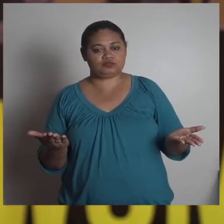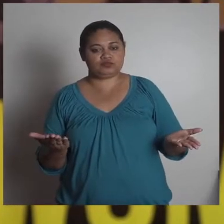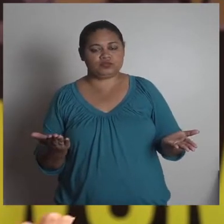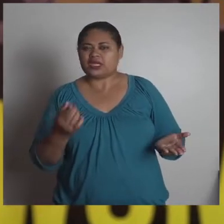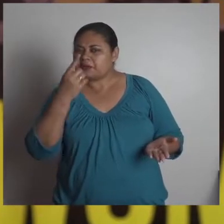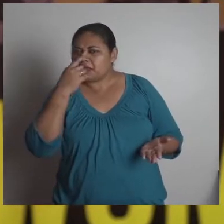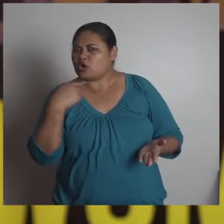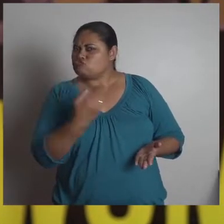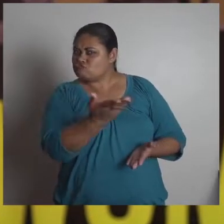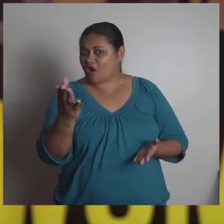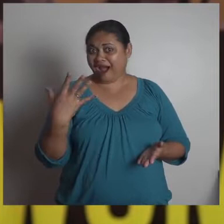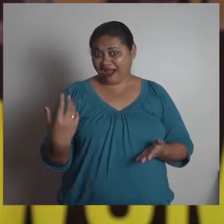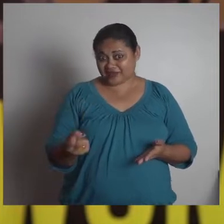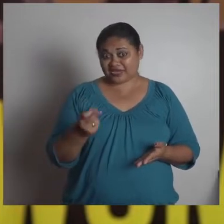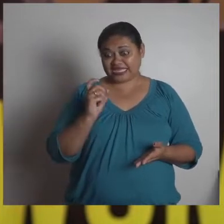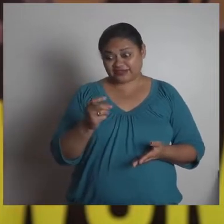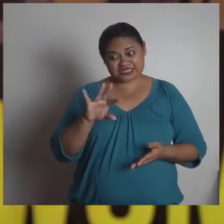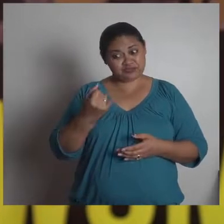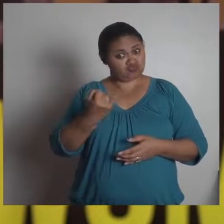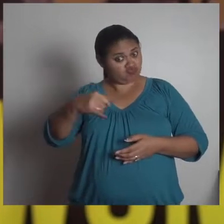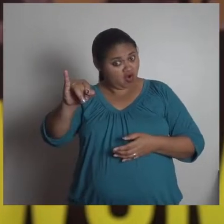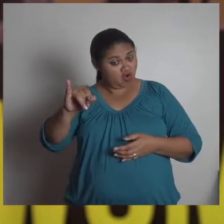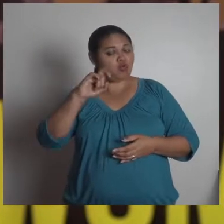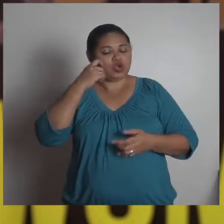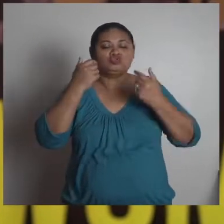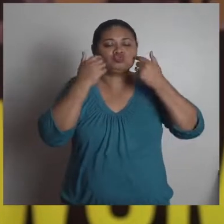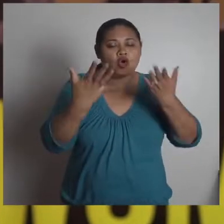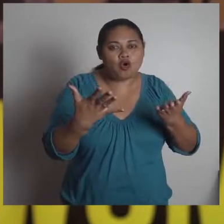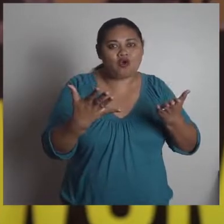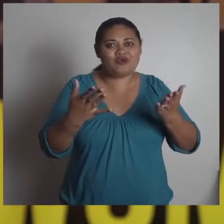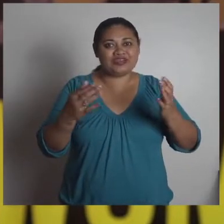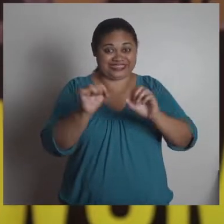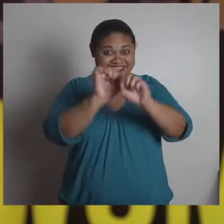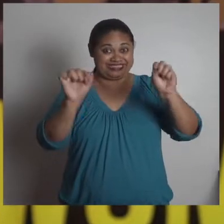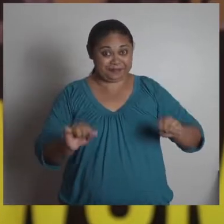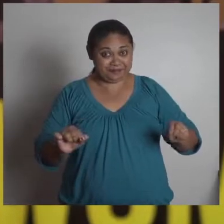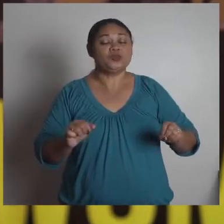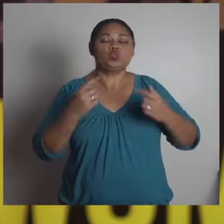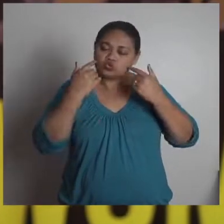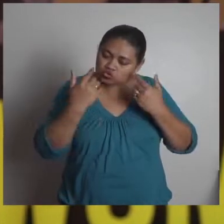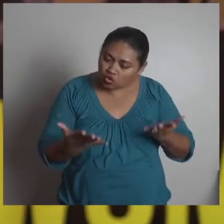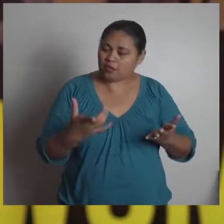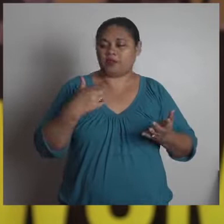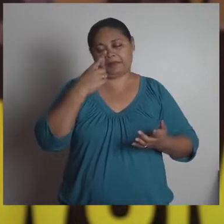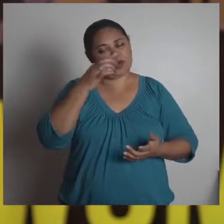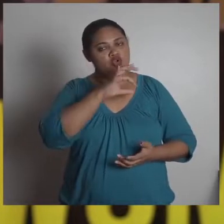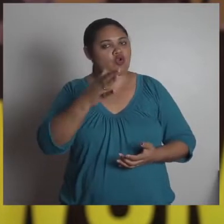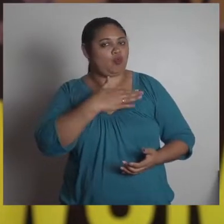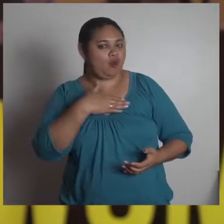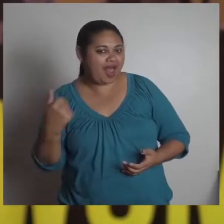And doesn't matter how many gatekeeping, people you have. It means if something's going wrong, it will start to show in the